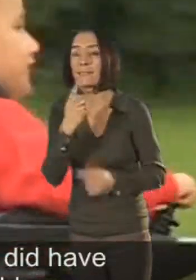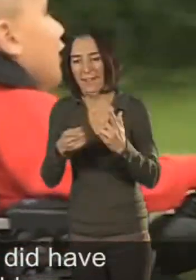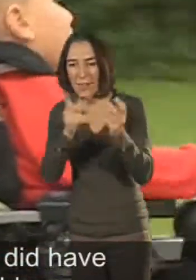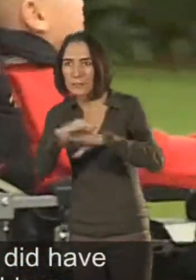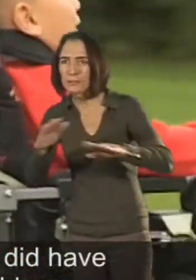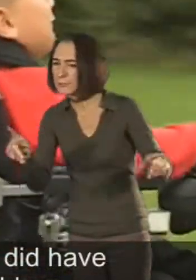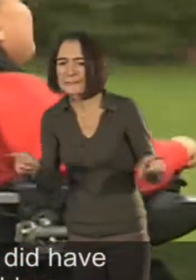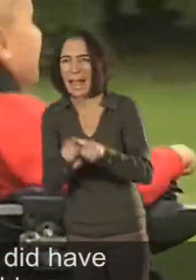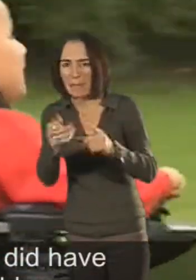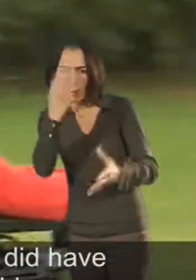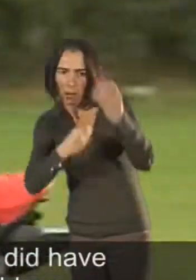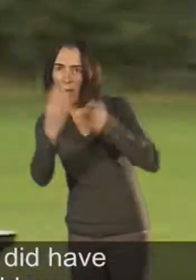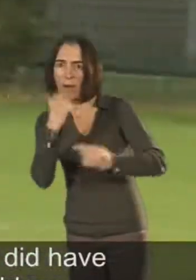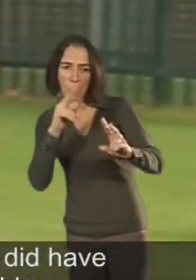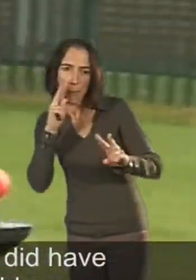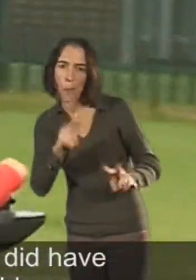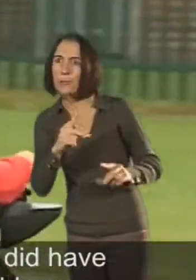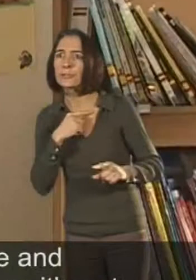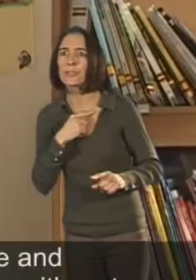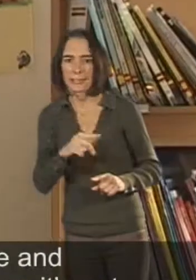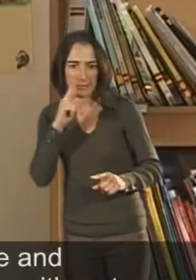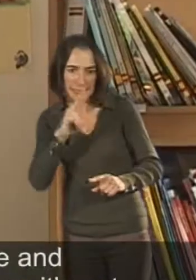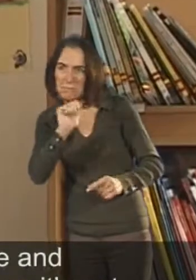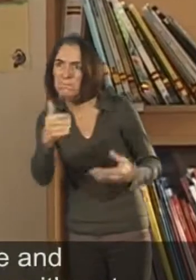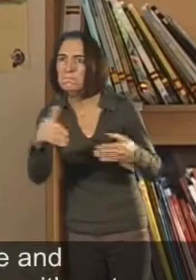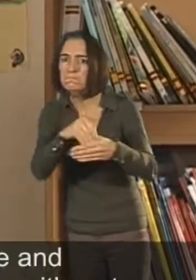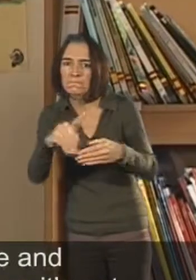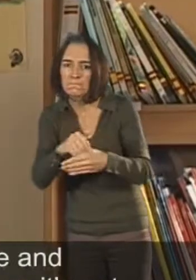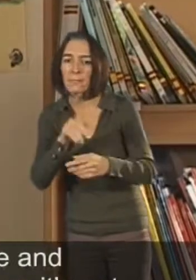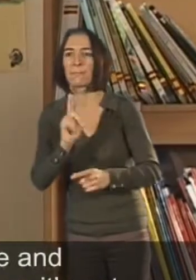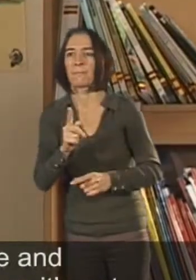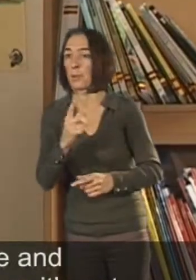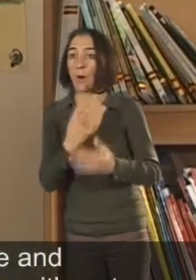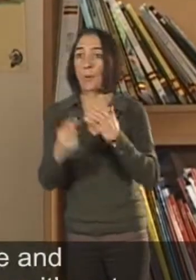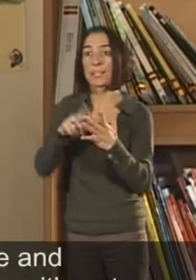is there that he did have a really good time. And the other children also learn a lot by working with